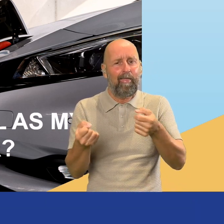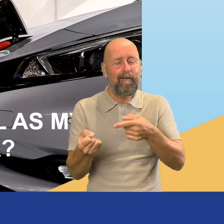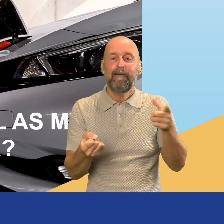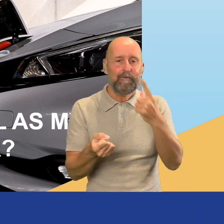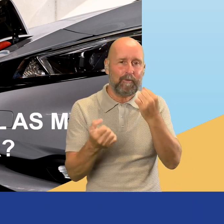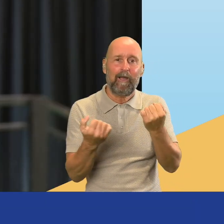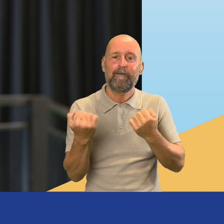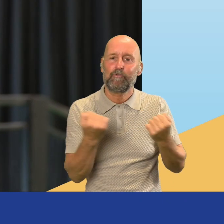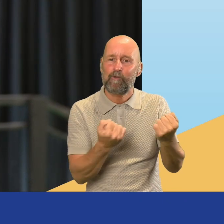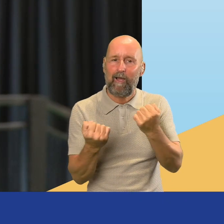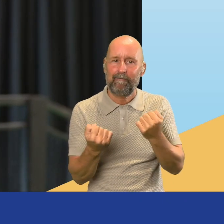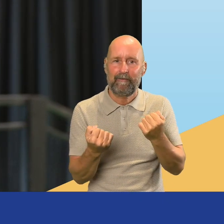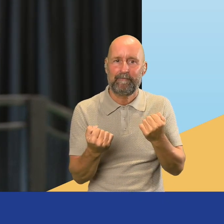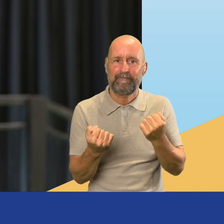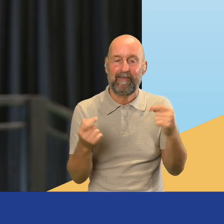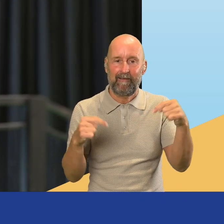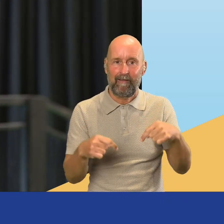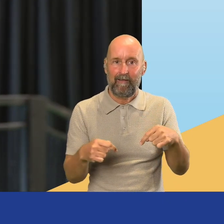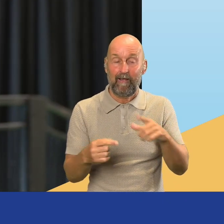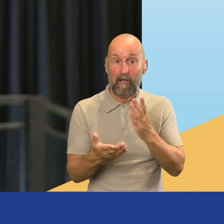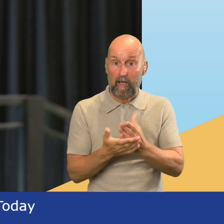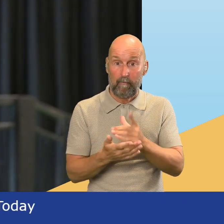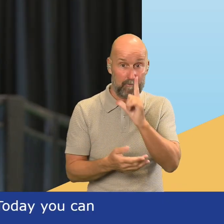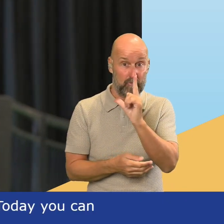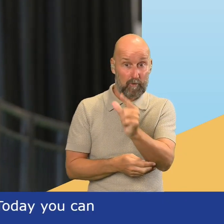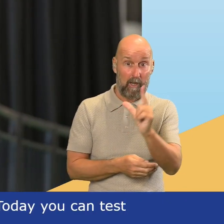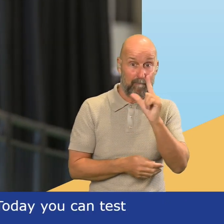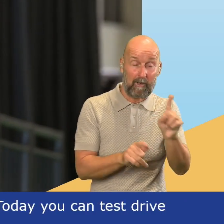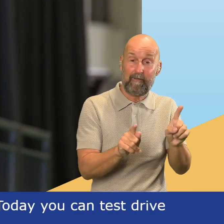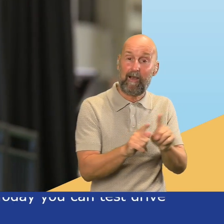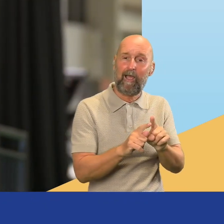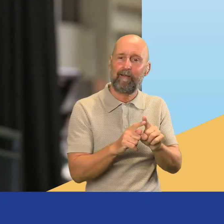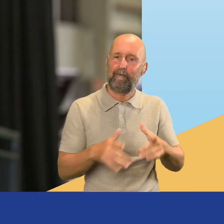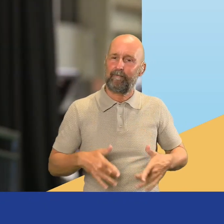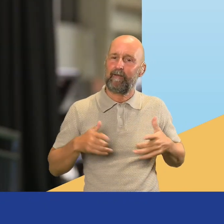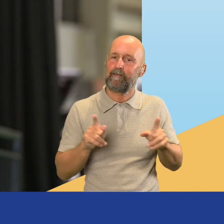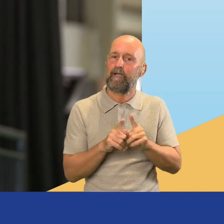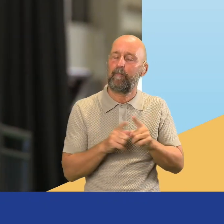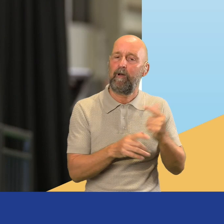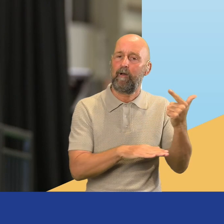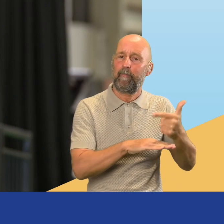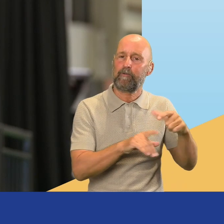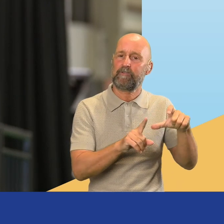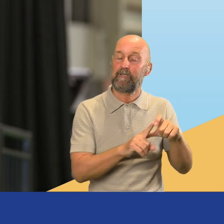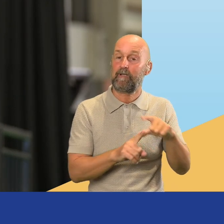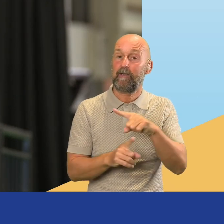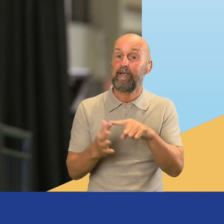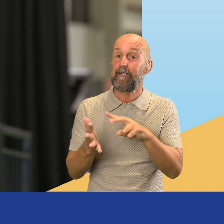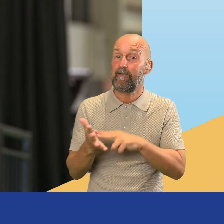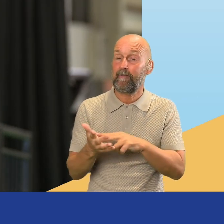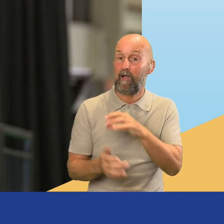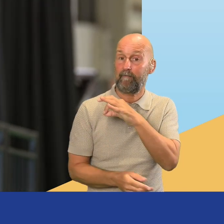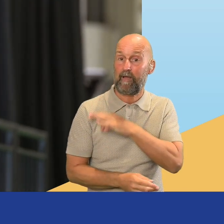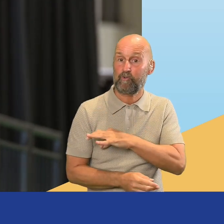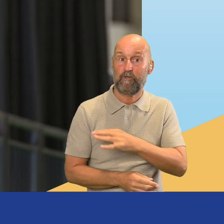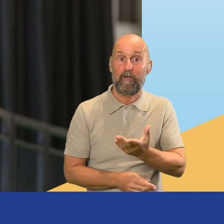drive cars. But does it drive as well as a petrol or diesel? And there's a number of really good advantages that EVs offer because they don't have